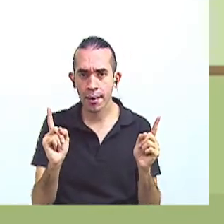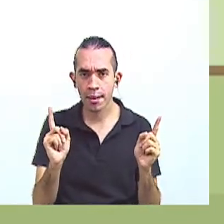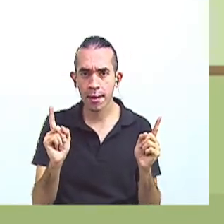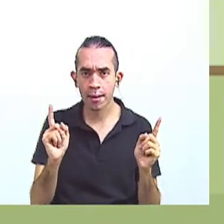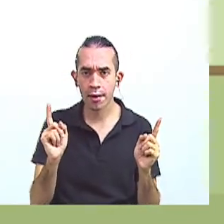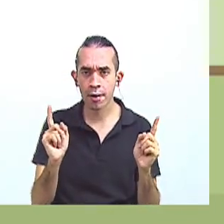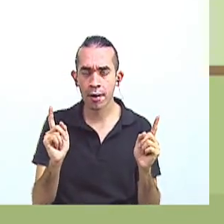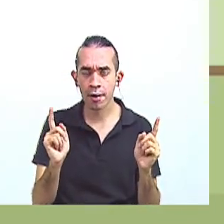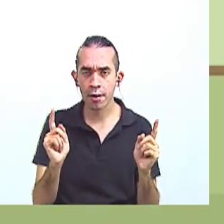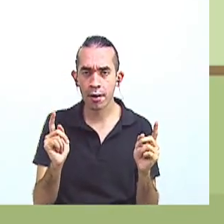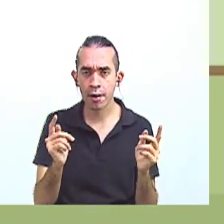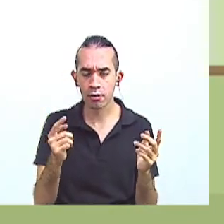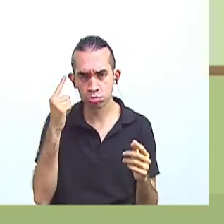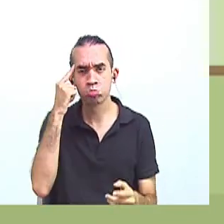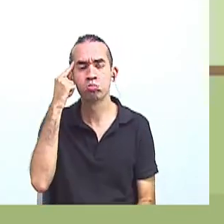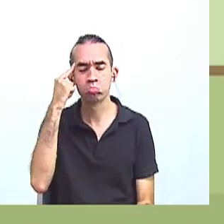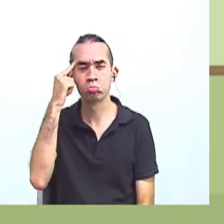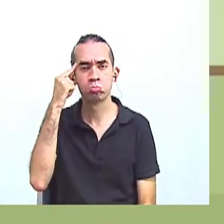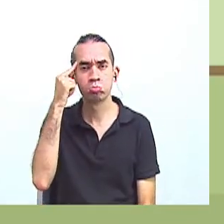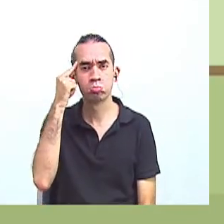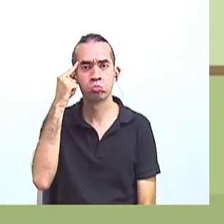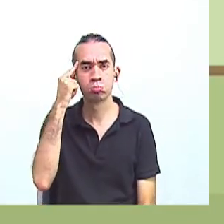talk about? Think about that.